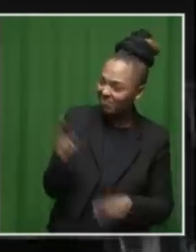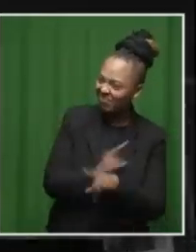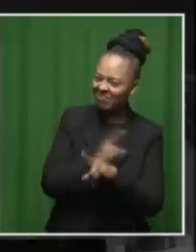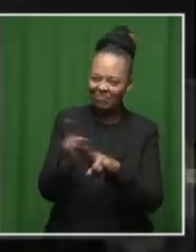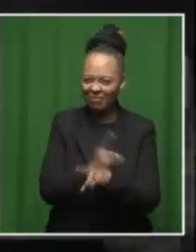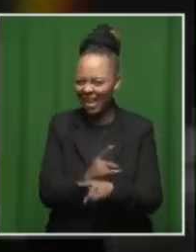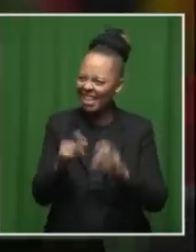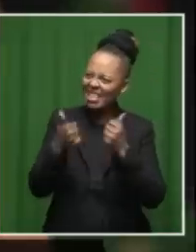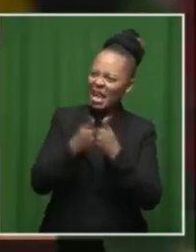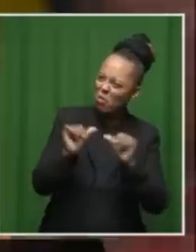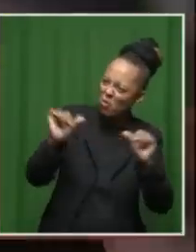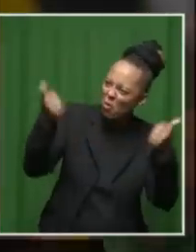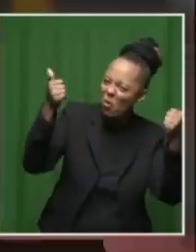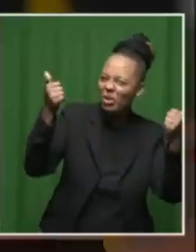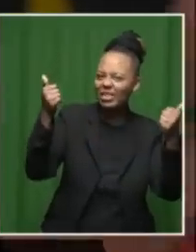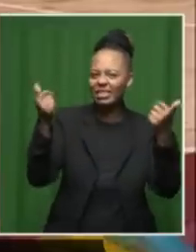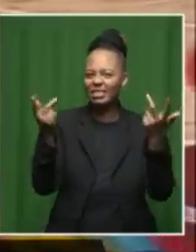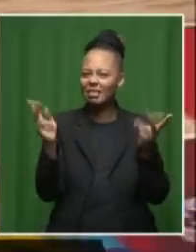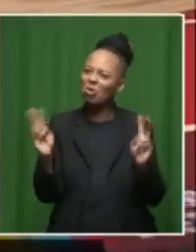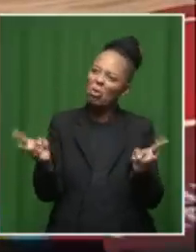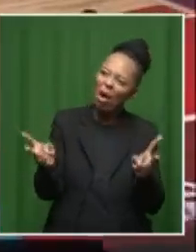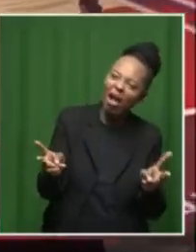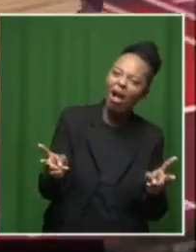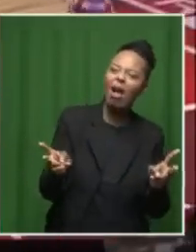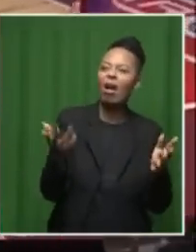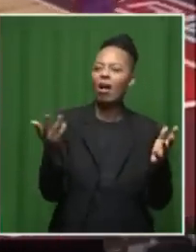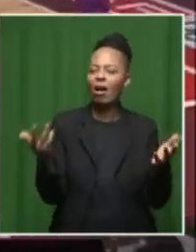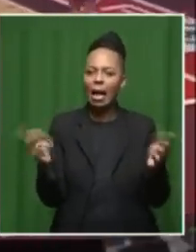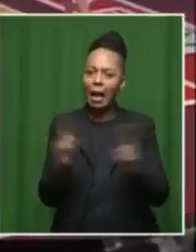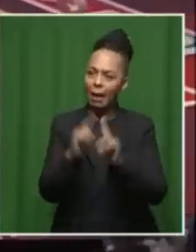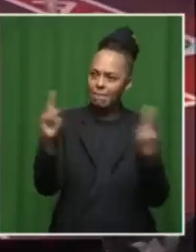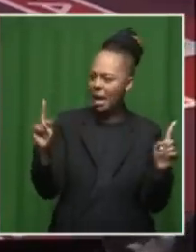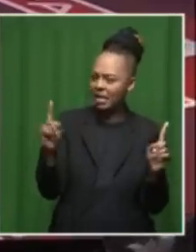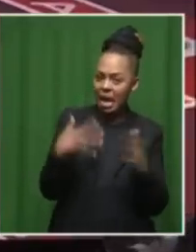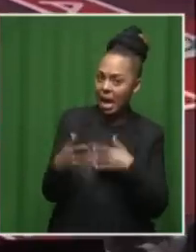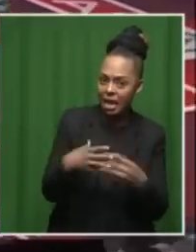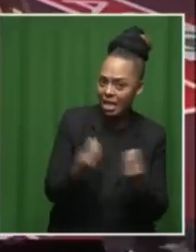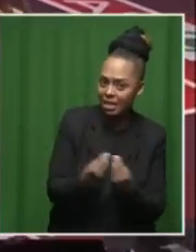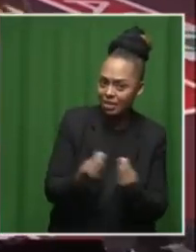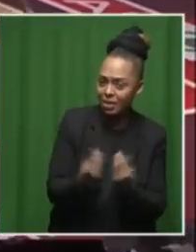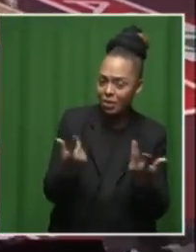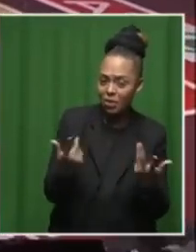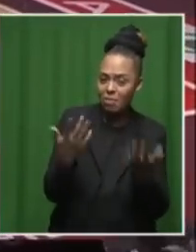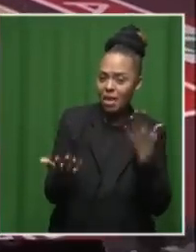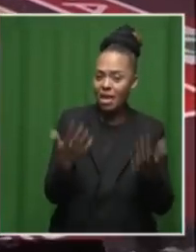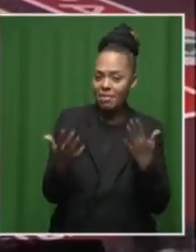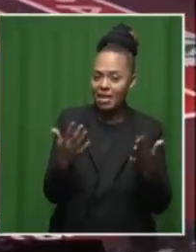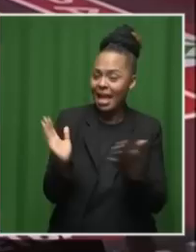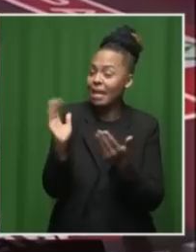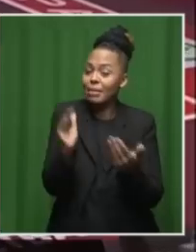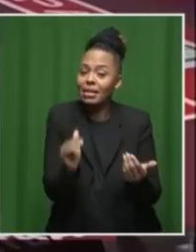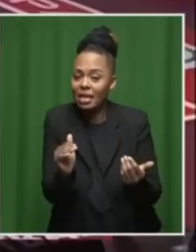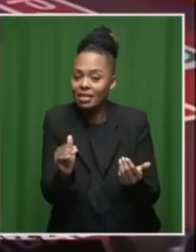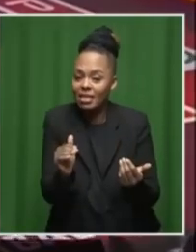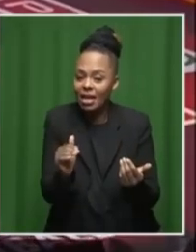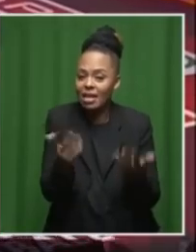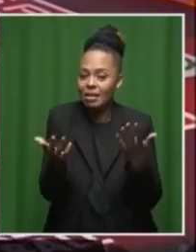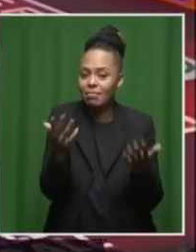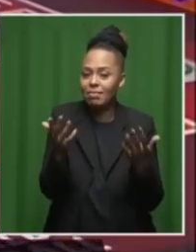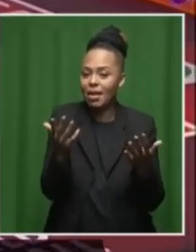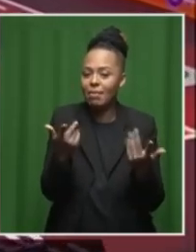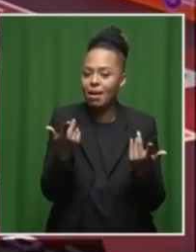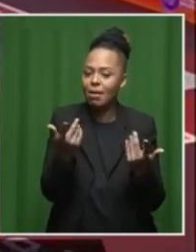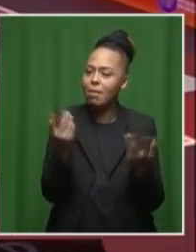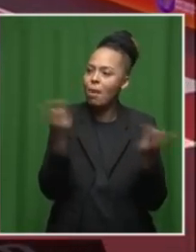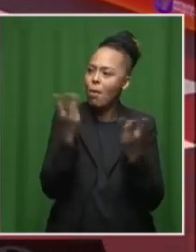good games, some perhaps average games, but did that have anything to do with the sort of expectation, the weight of the nation, you